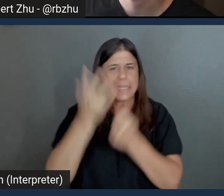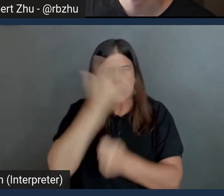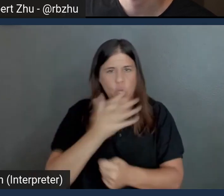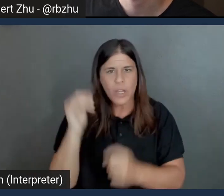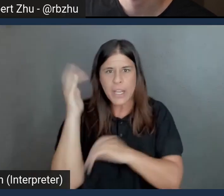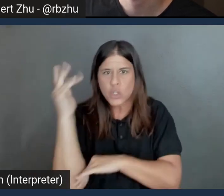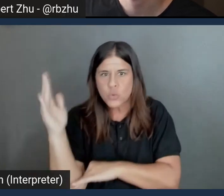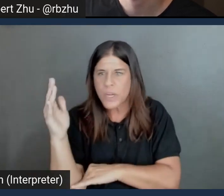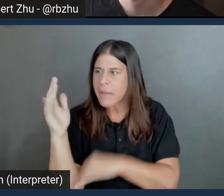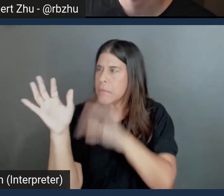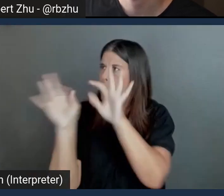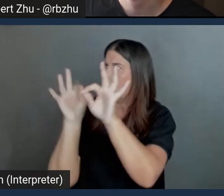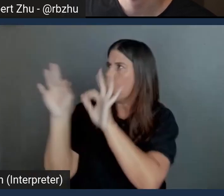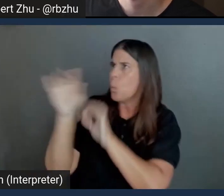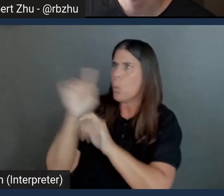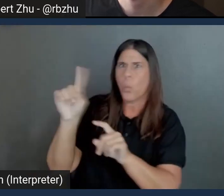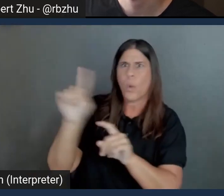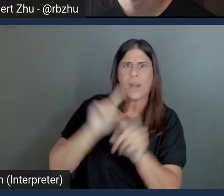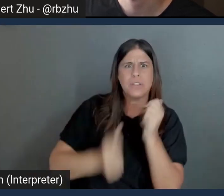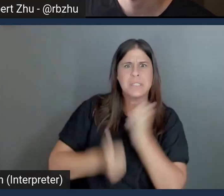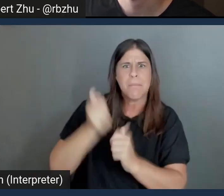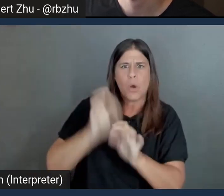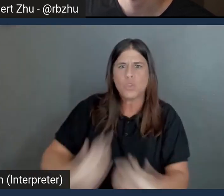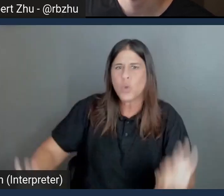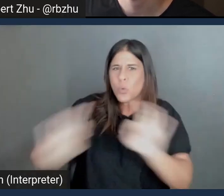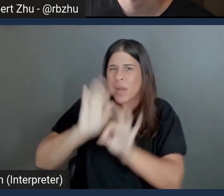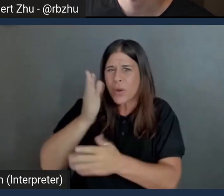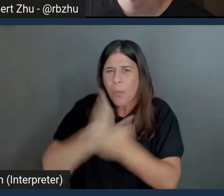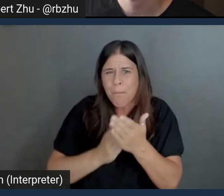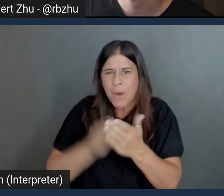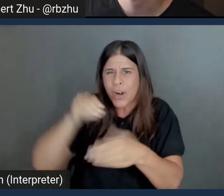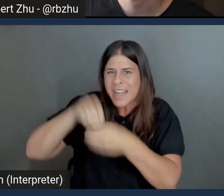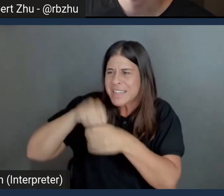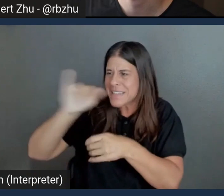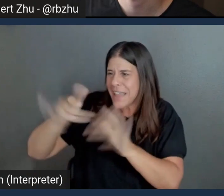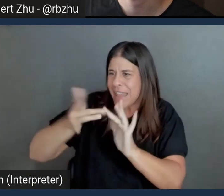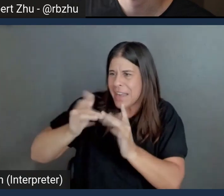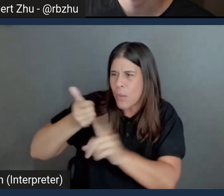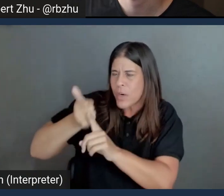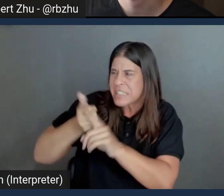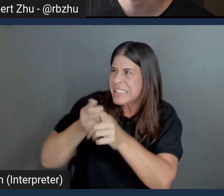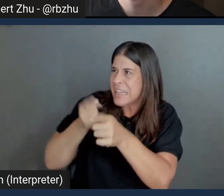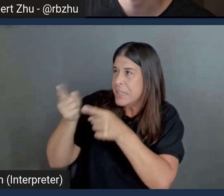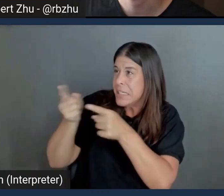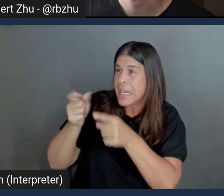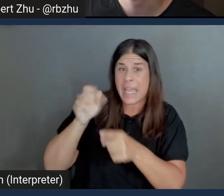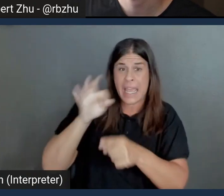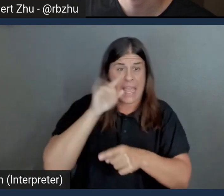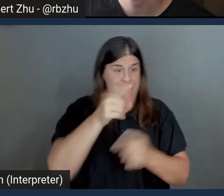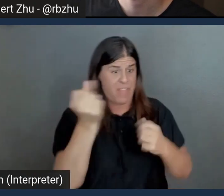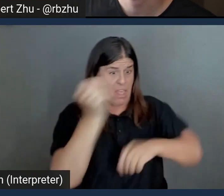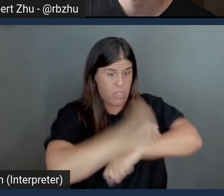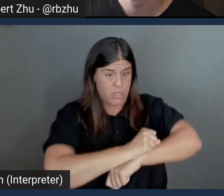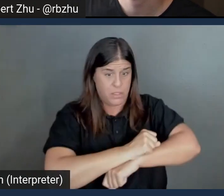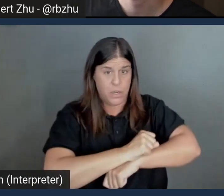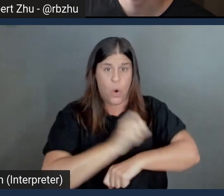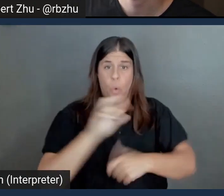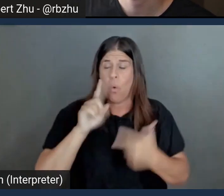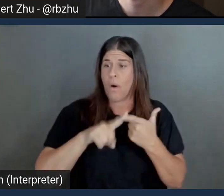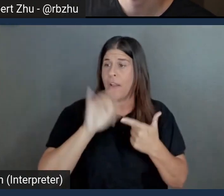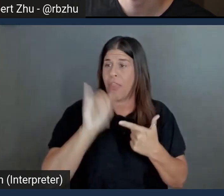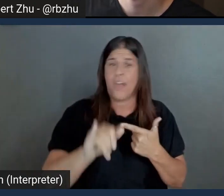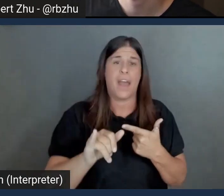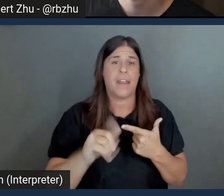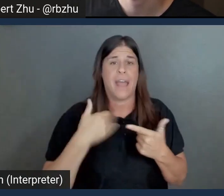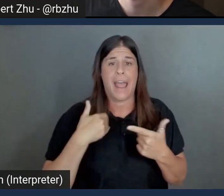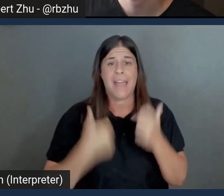be able to kind of figure out where are the most critical pieces inside that network, that if this goes out, I have